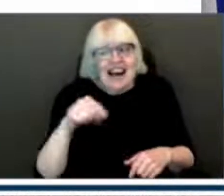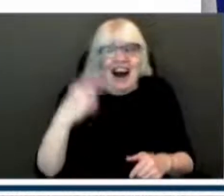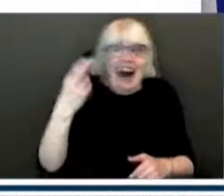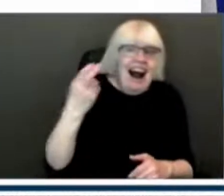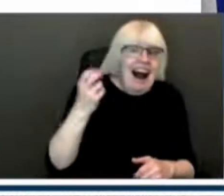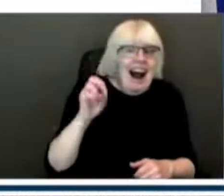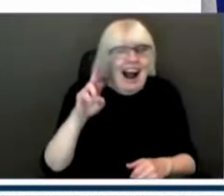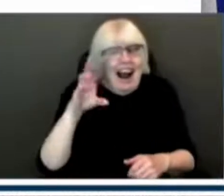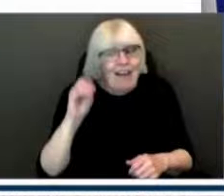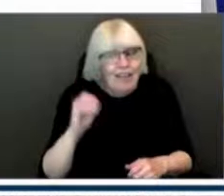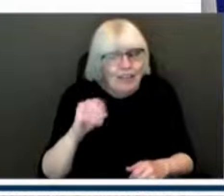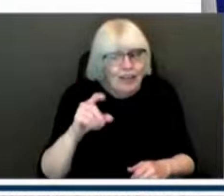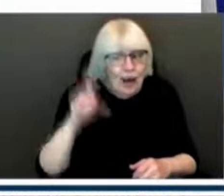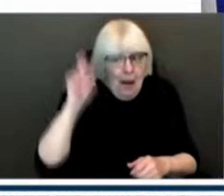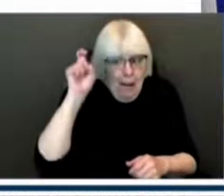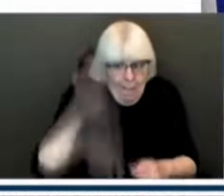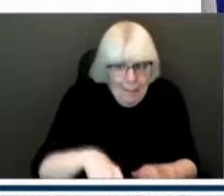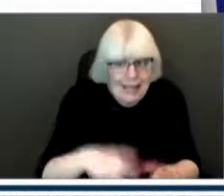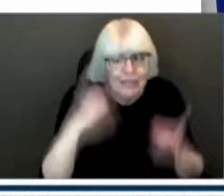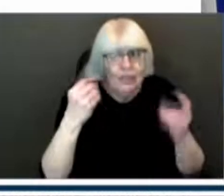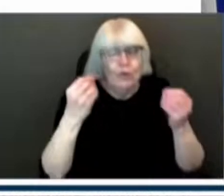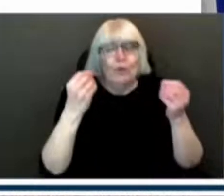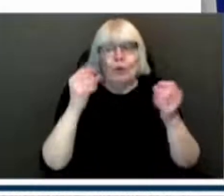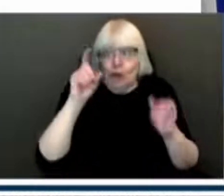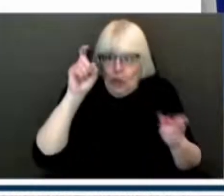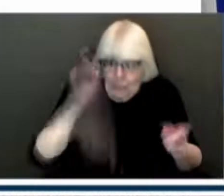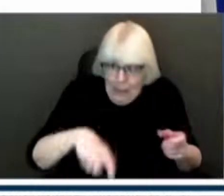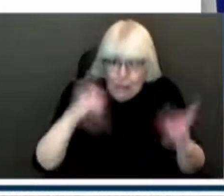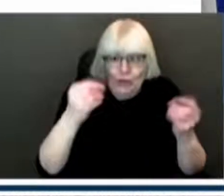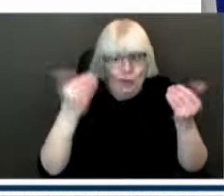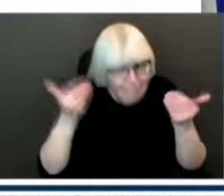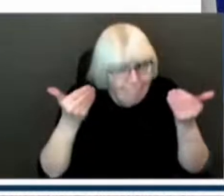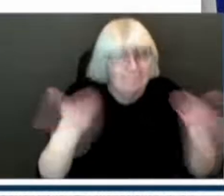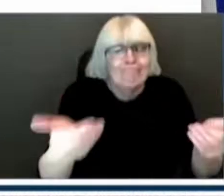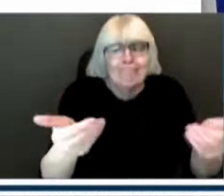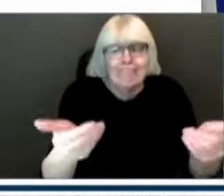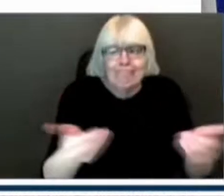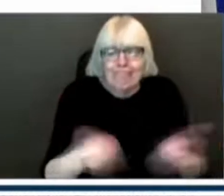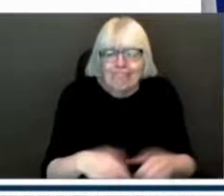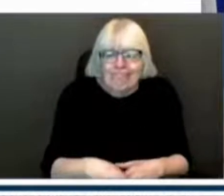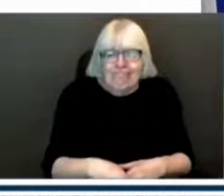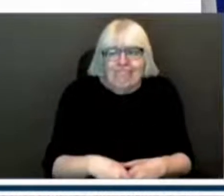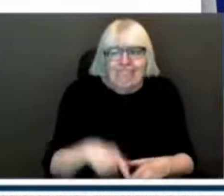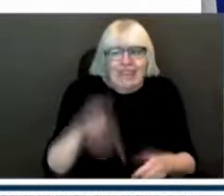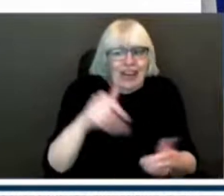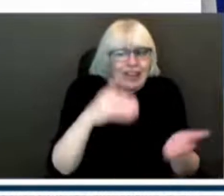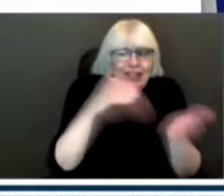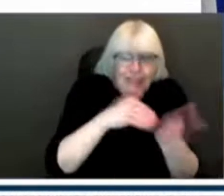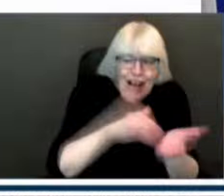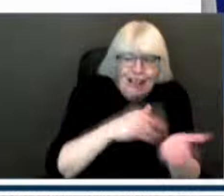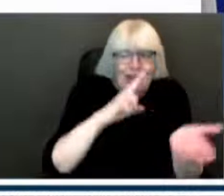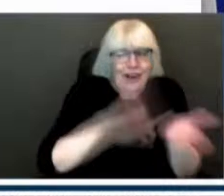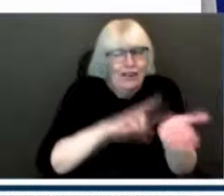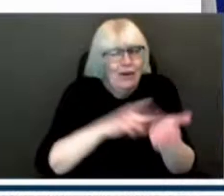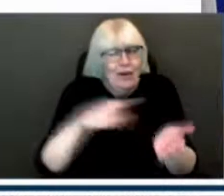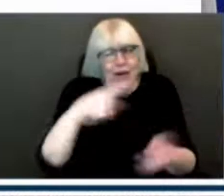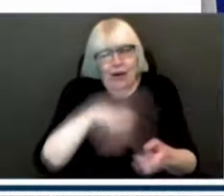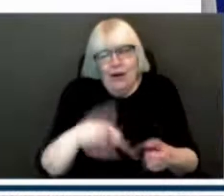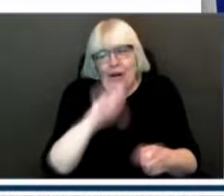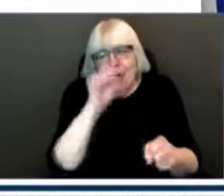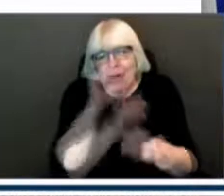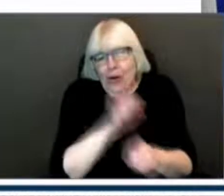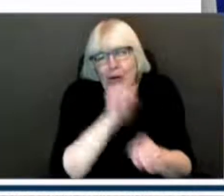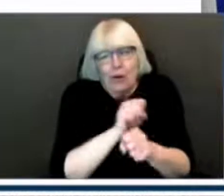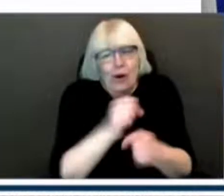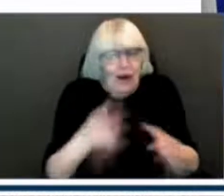we know the important work you do. And we know that we have work to show that to you. So this week, our